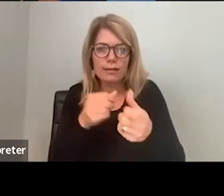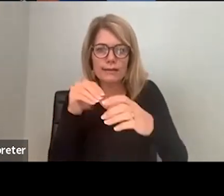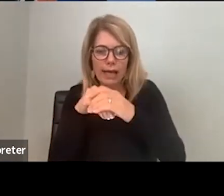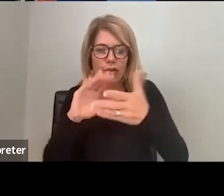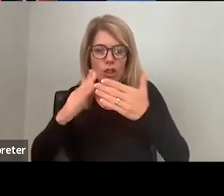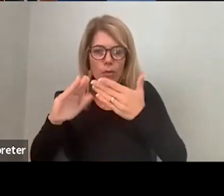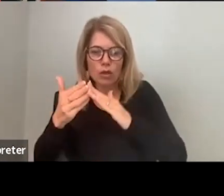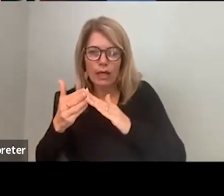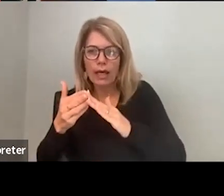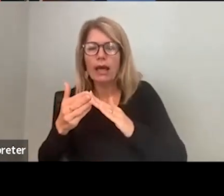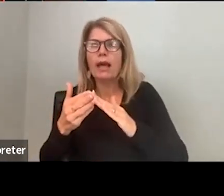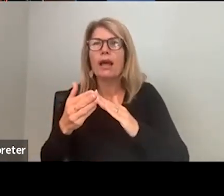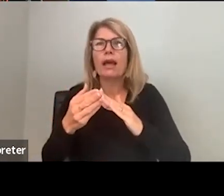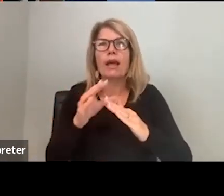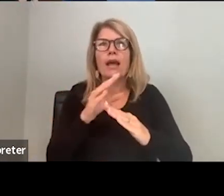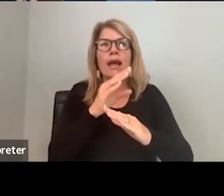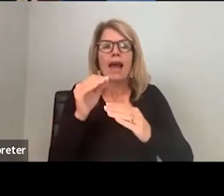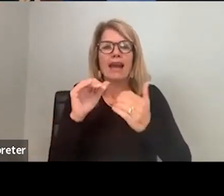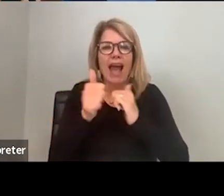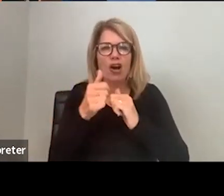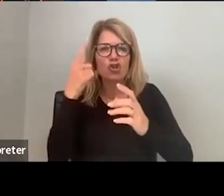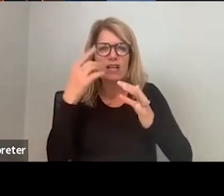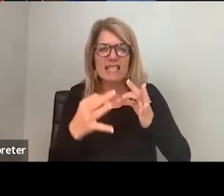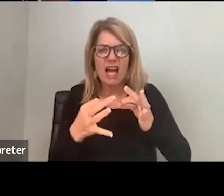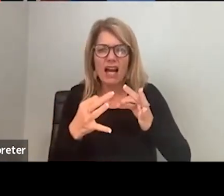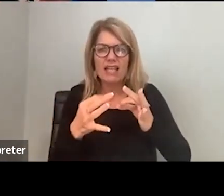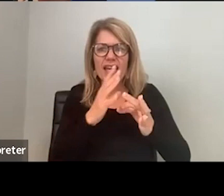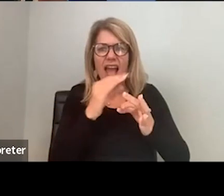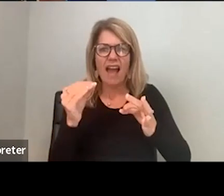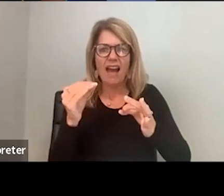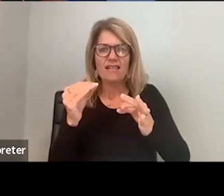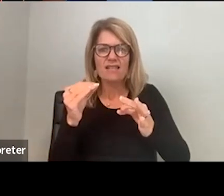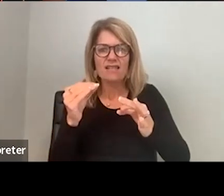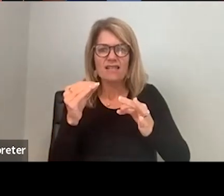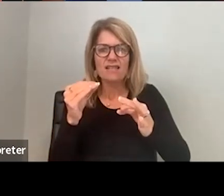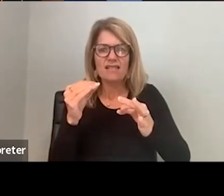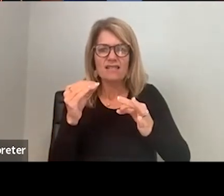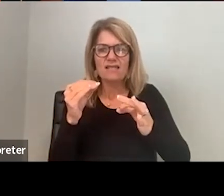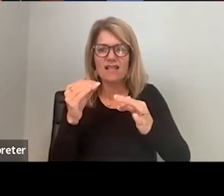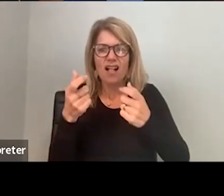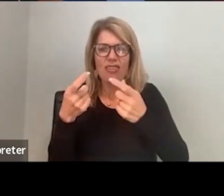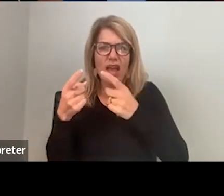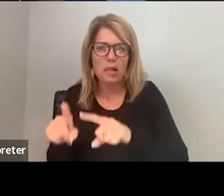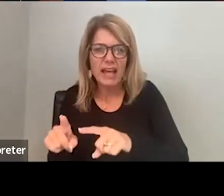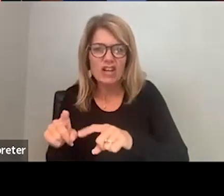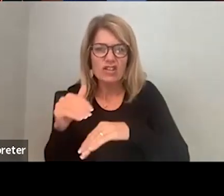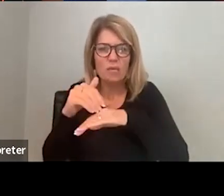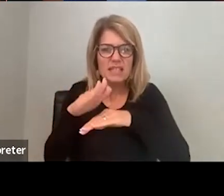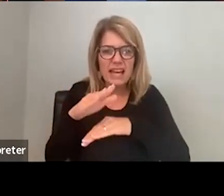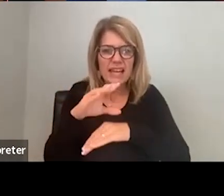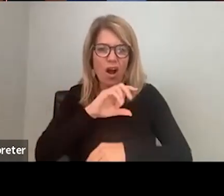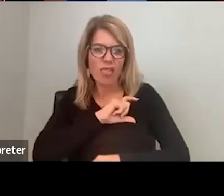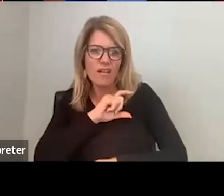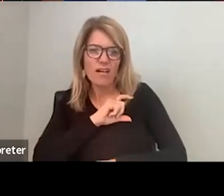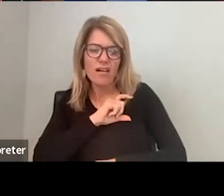are essentially deciding and what are the implications of 988 and sending out those